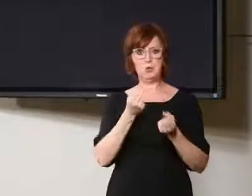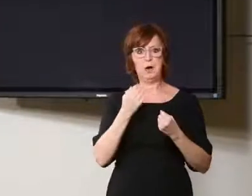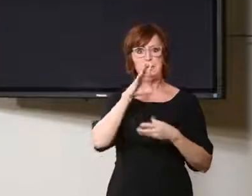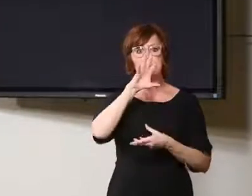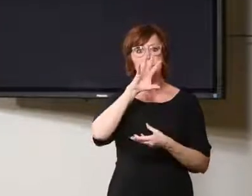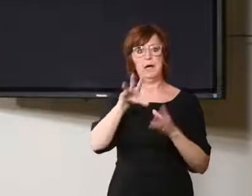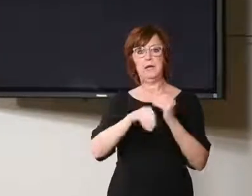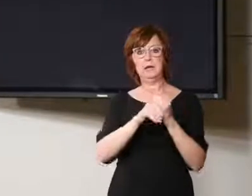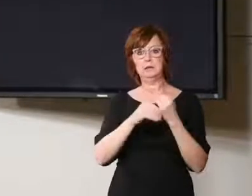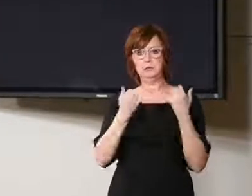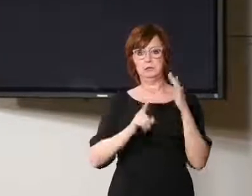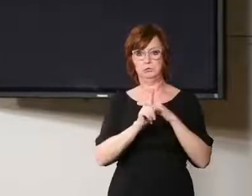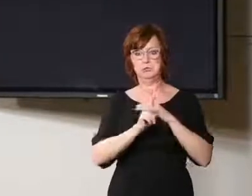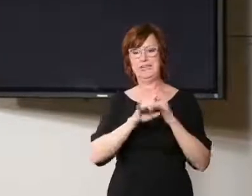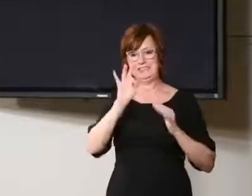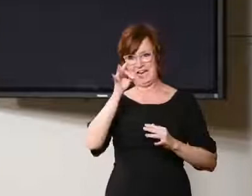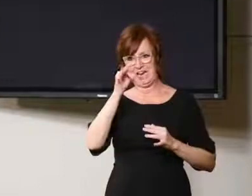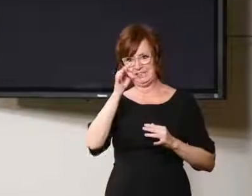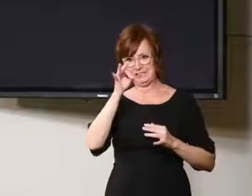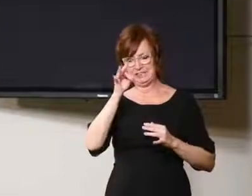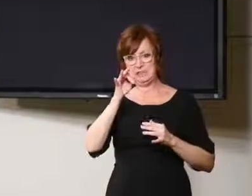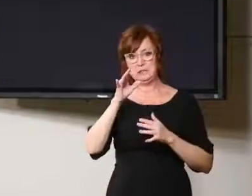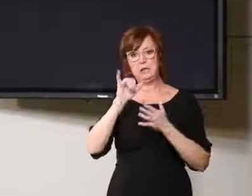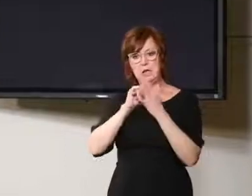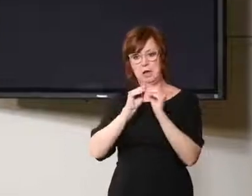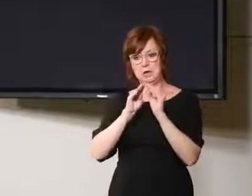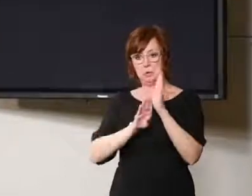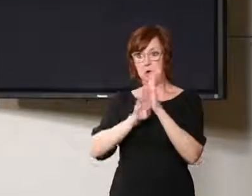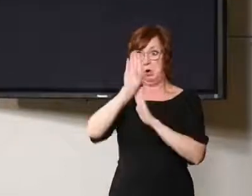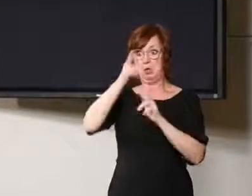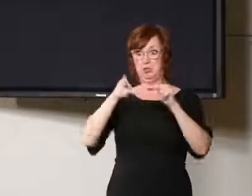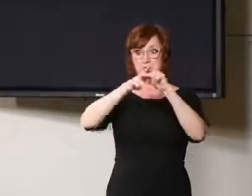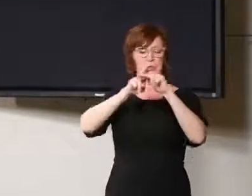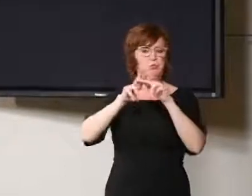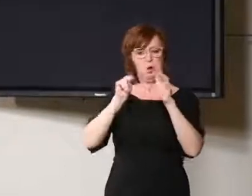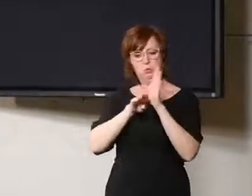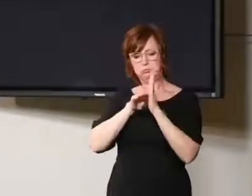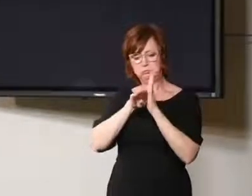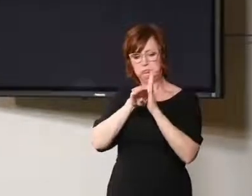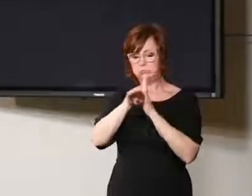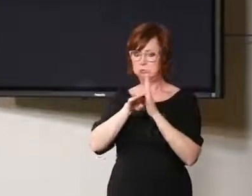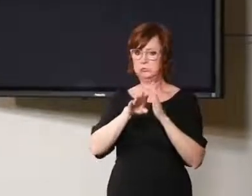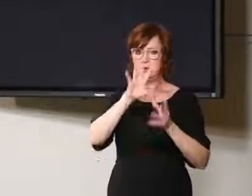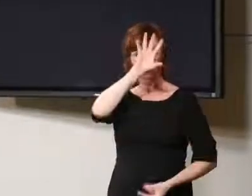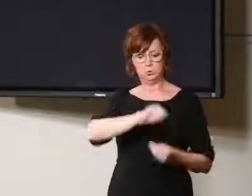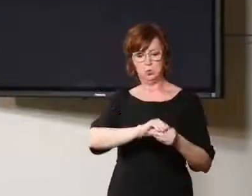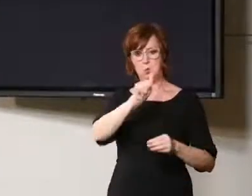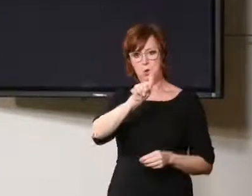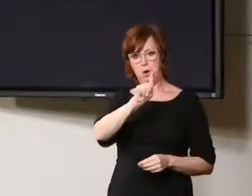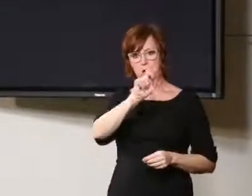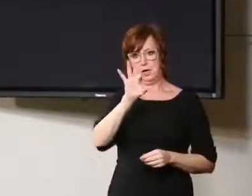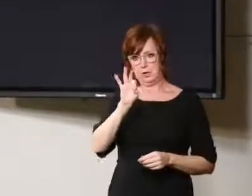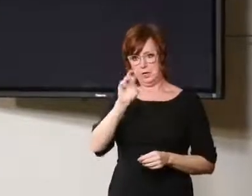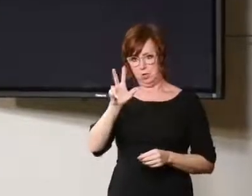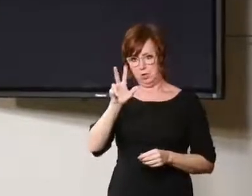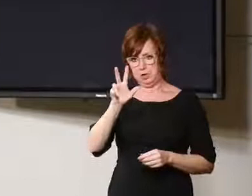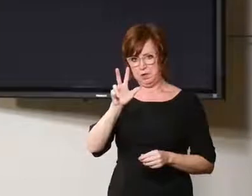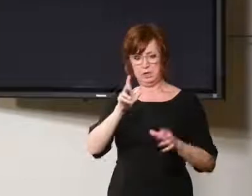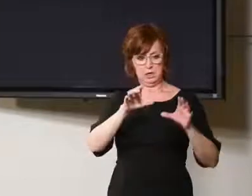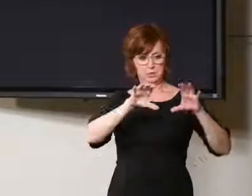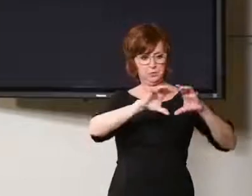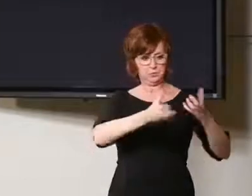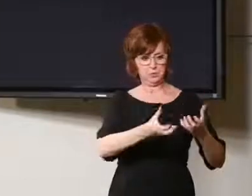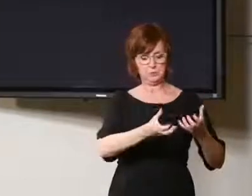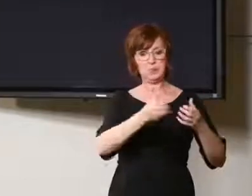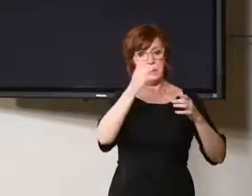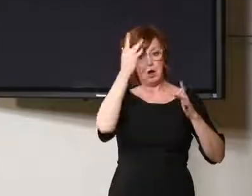9 still remain fairly flat in terms of where the curve is. Our total is 193. Number of